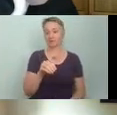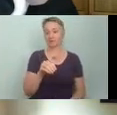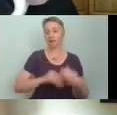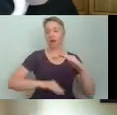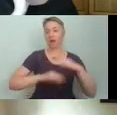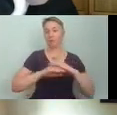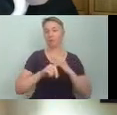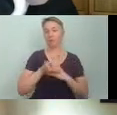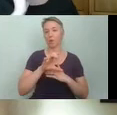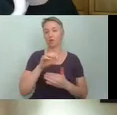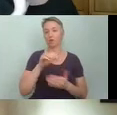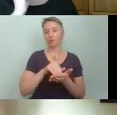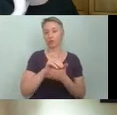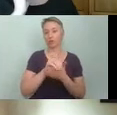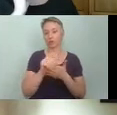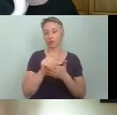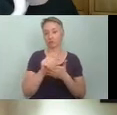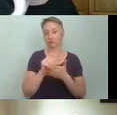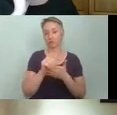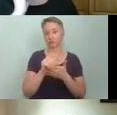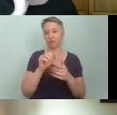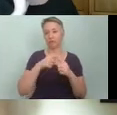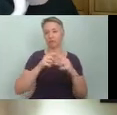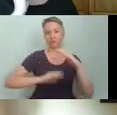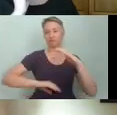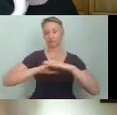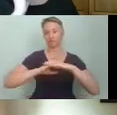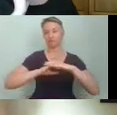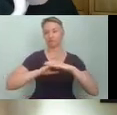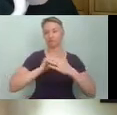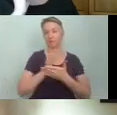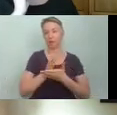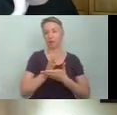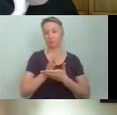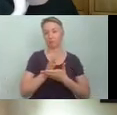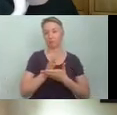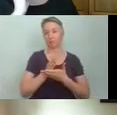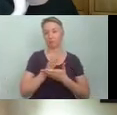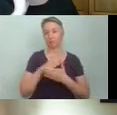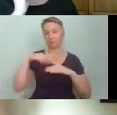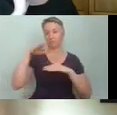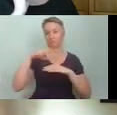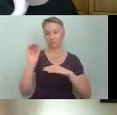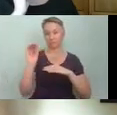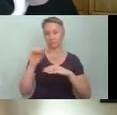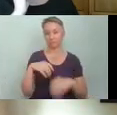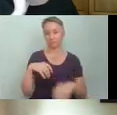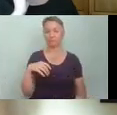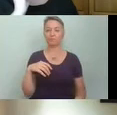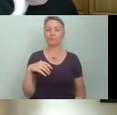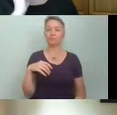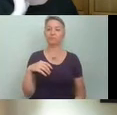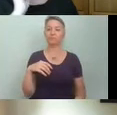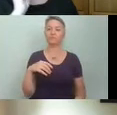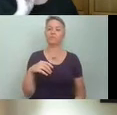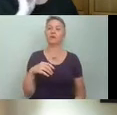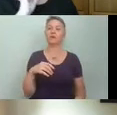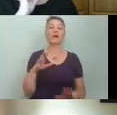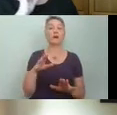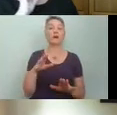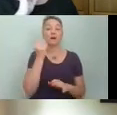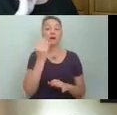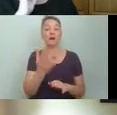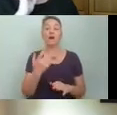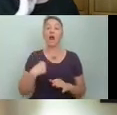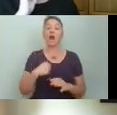100K, and then stopping the contributions after that. And I will say that, you know, we watch very carefully what our peers